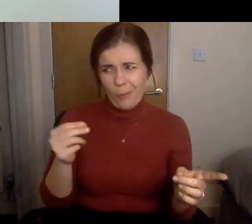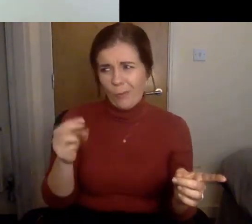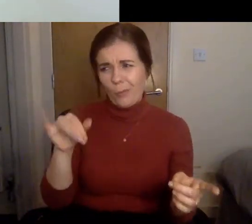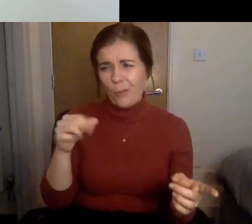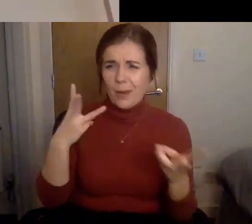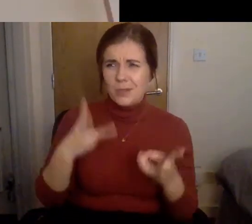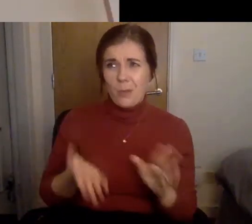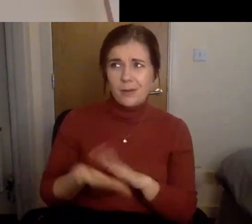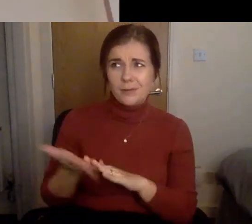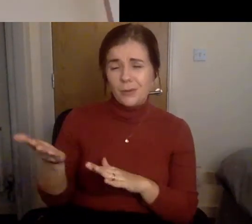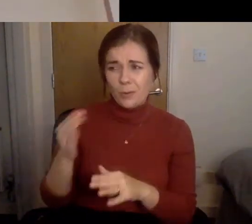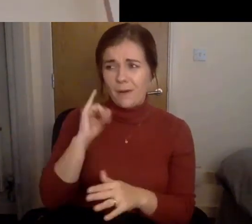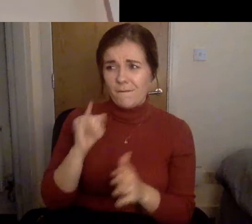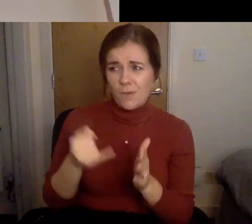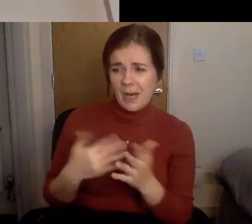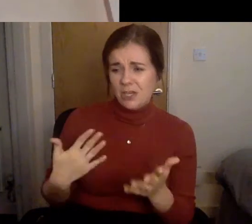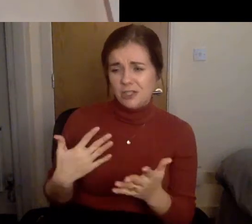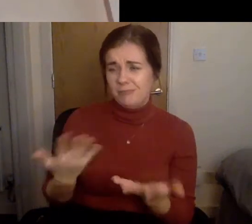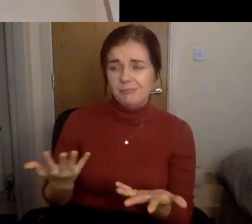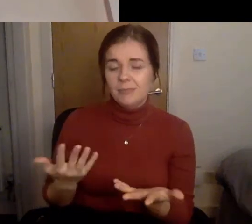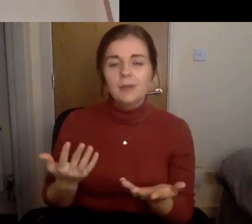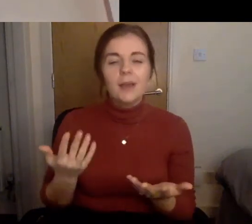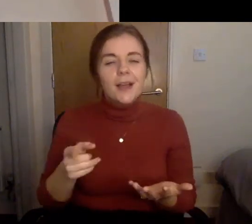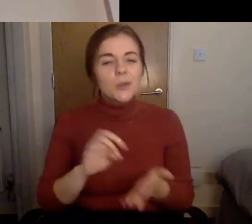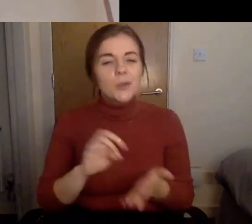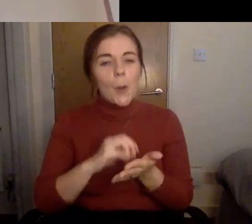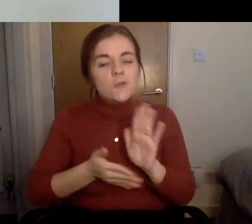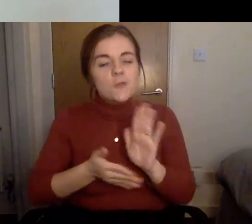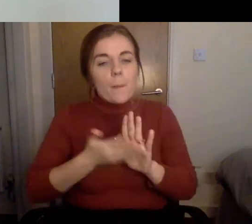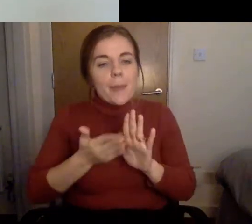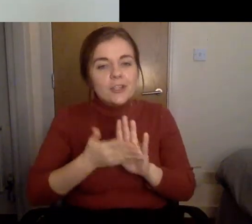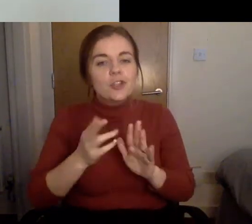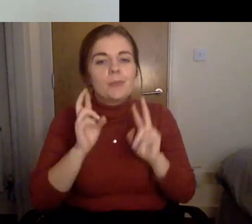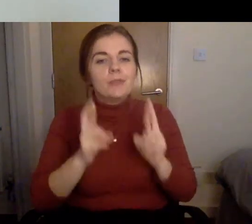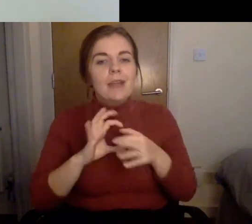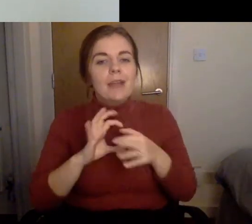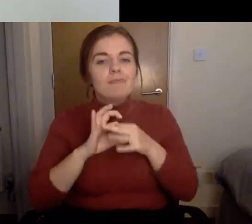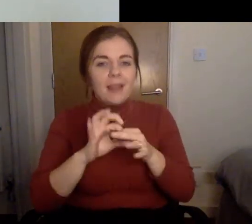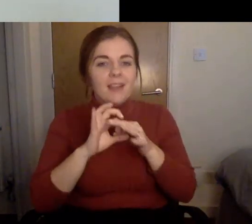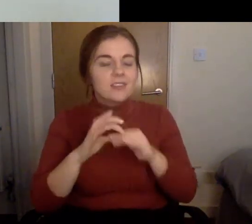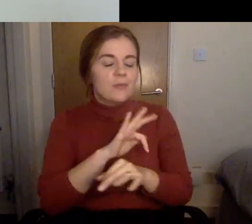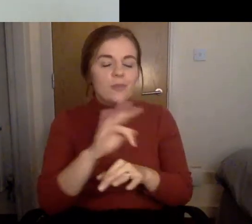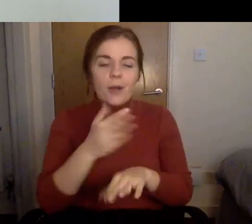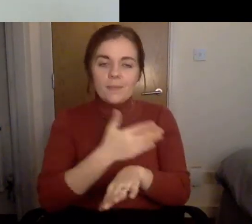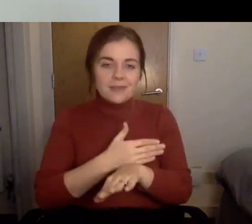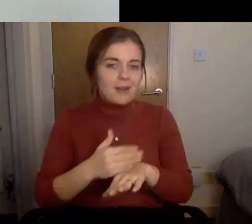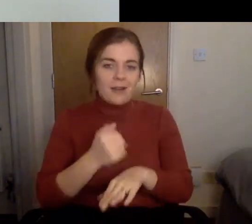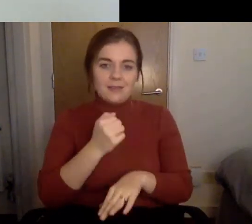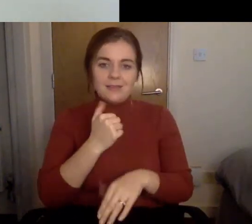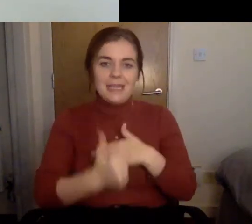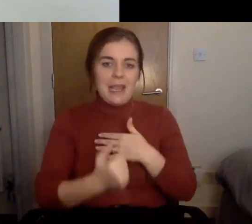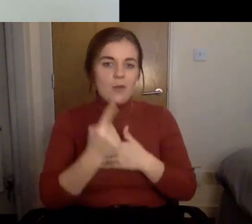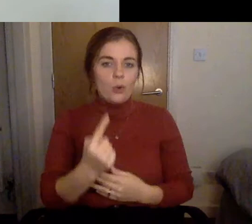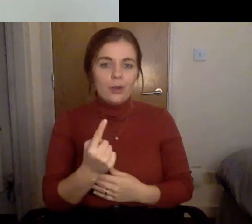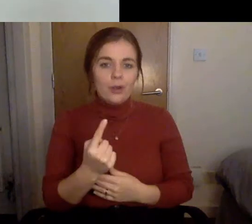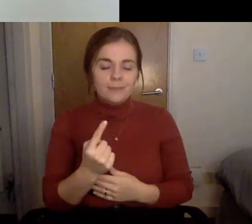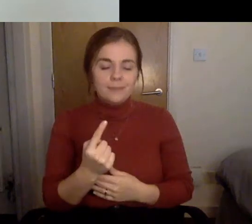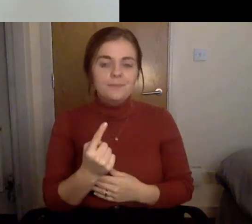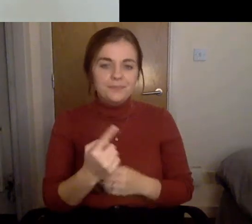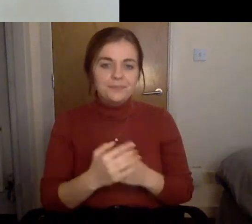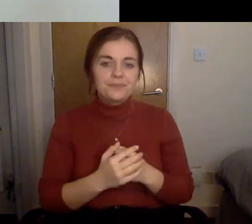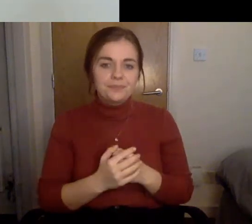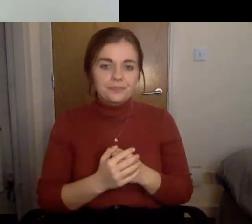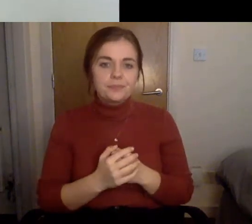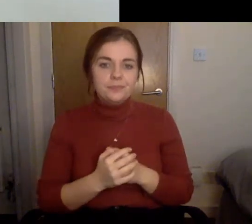they can react defensively, you know. So you have to have kind of build that from the start. And then, as I said, when